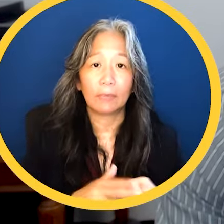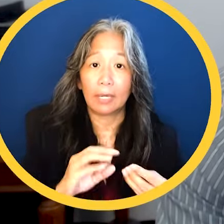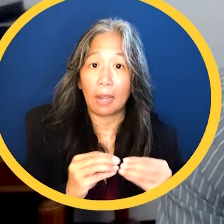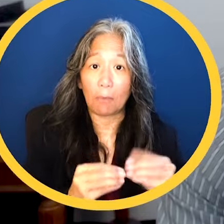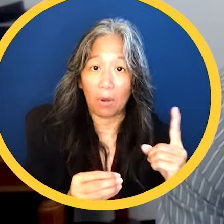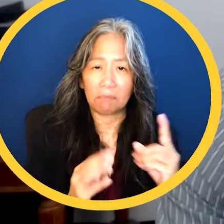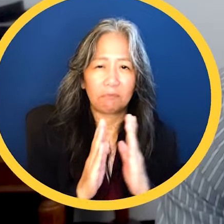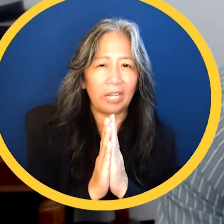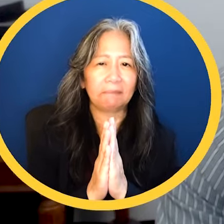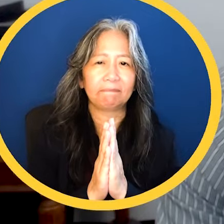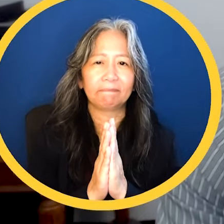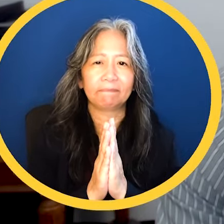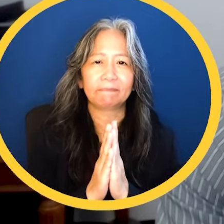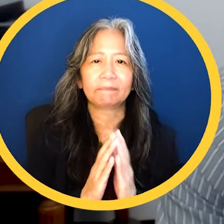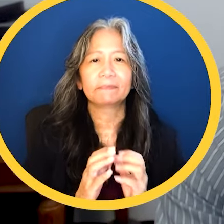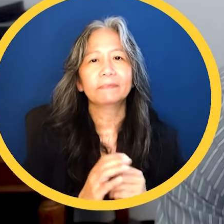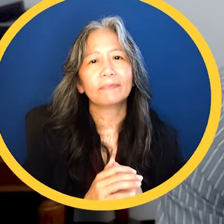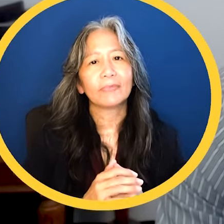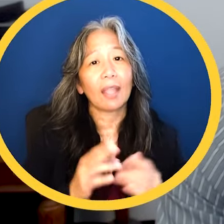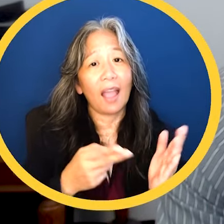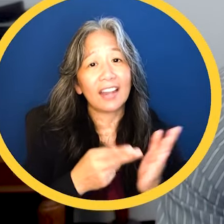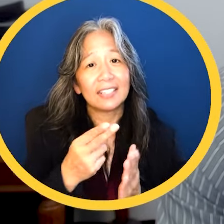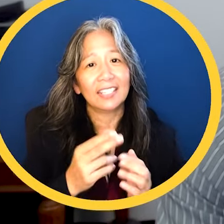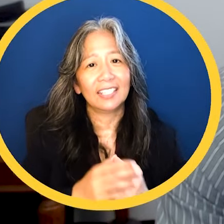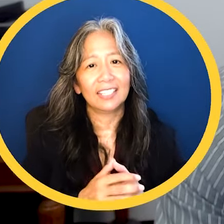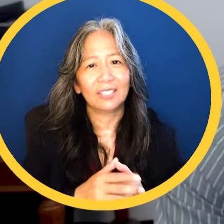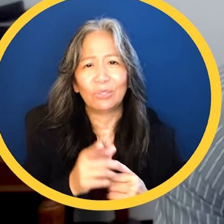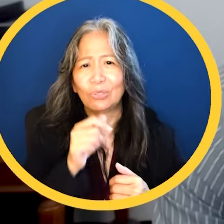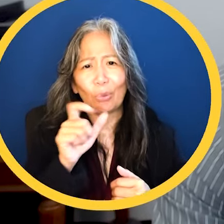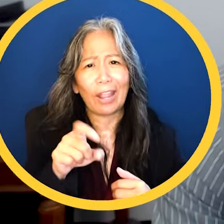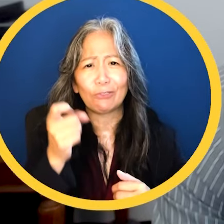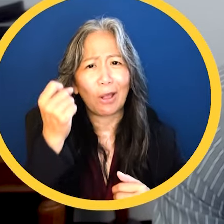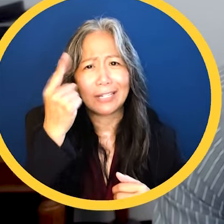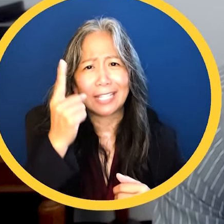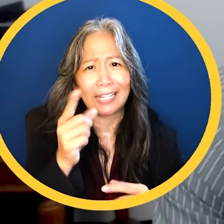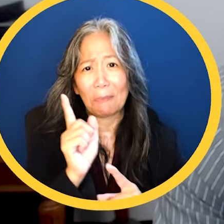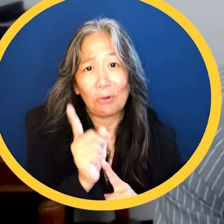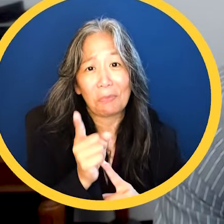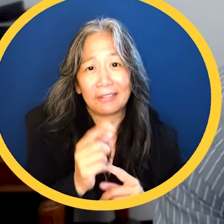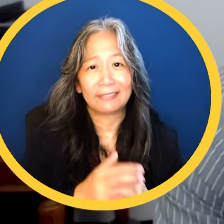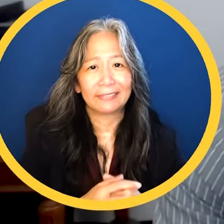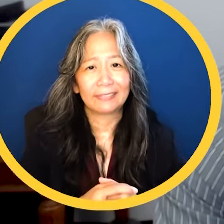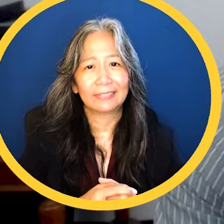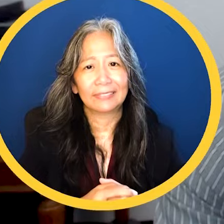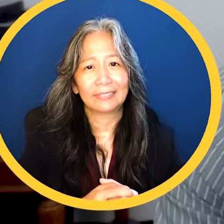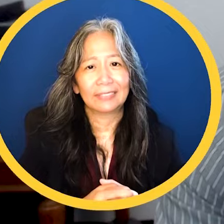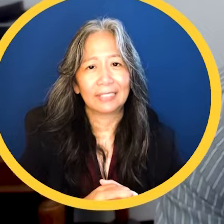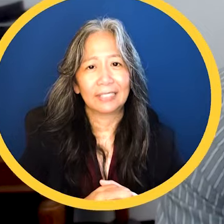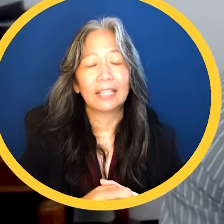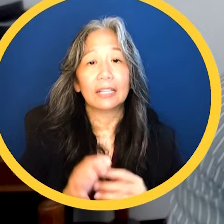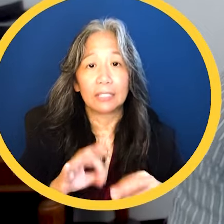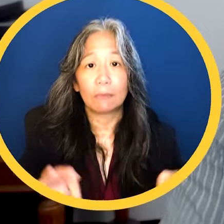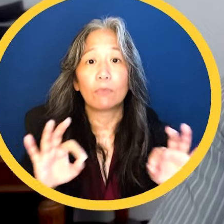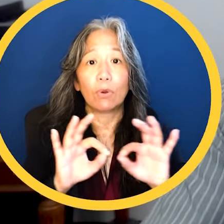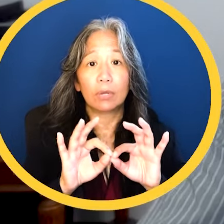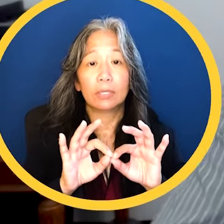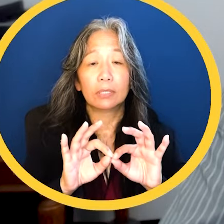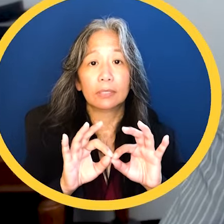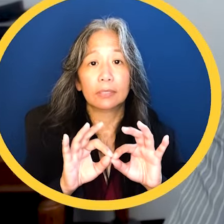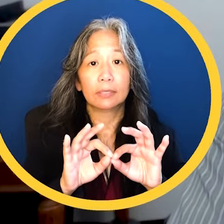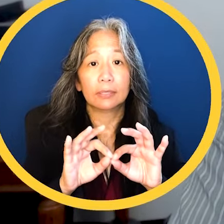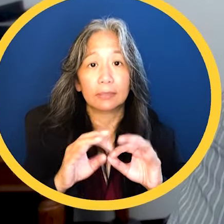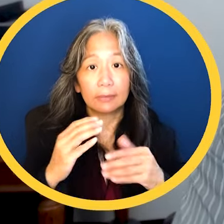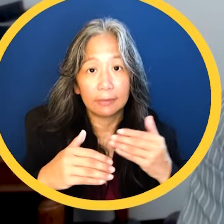I'd say pray. Honestly, you don't even have to understand at the moment. Just as long as that starts up,